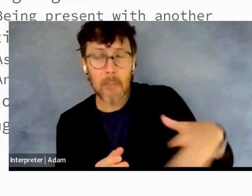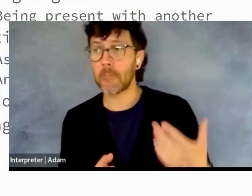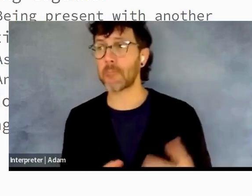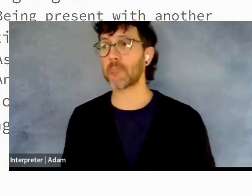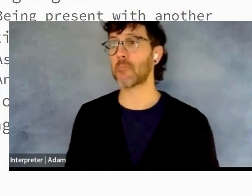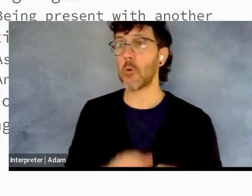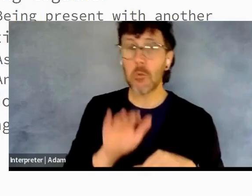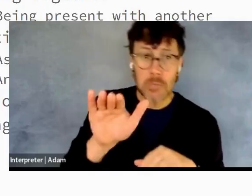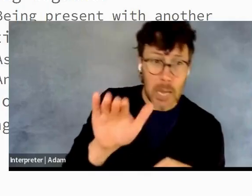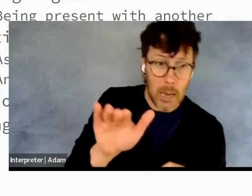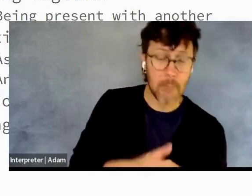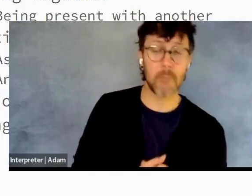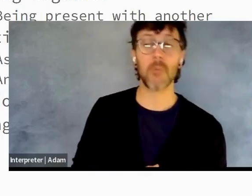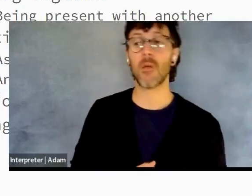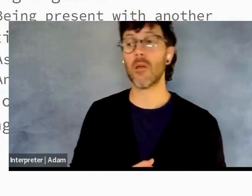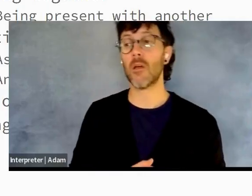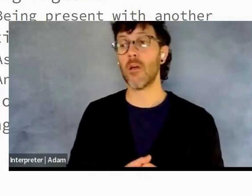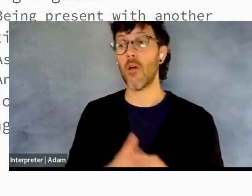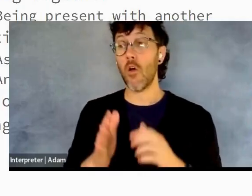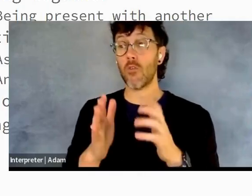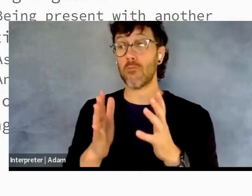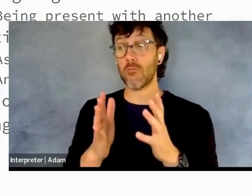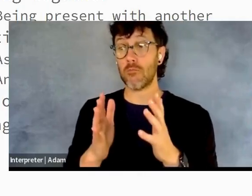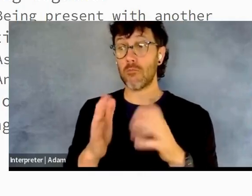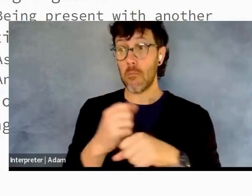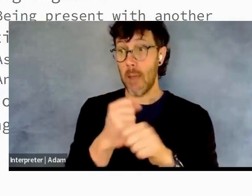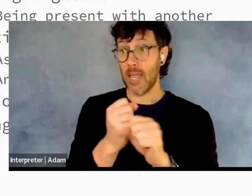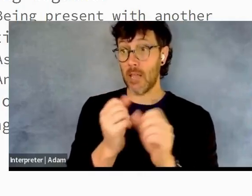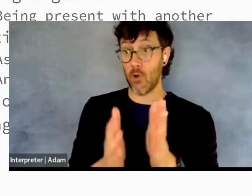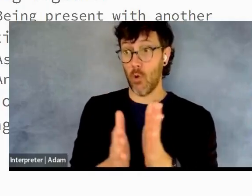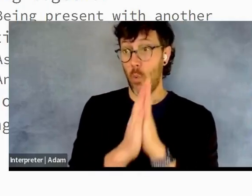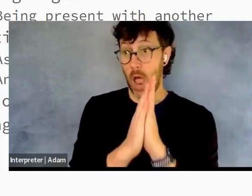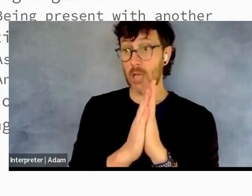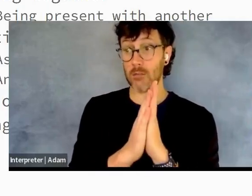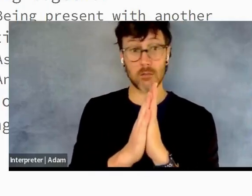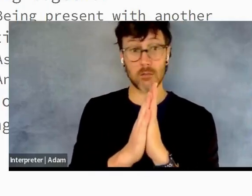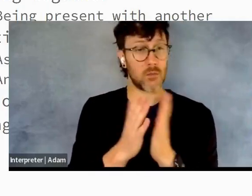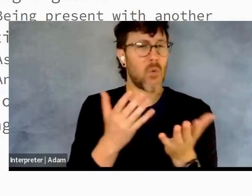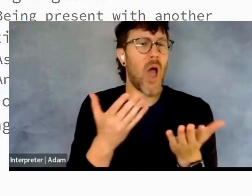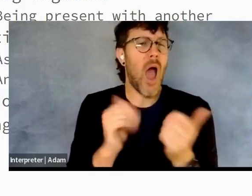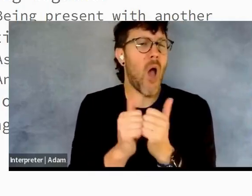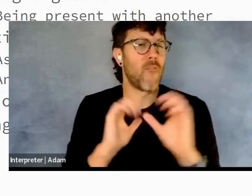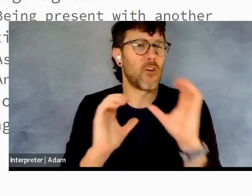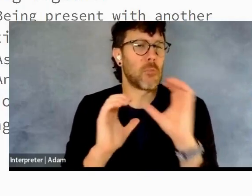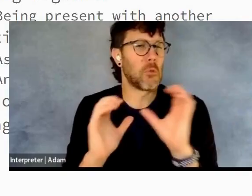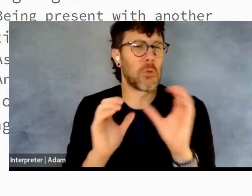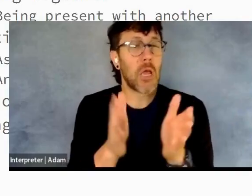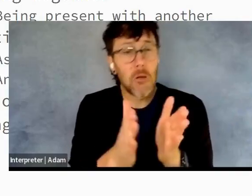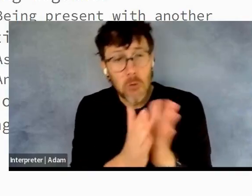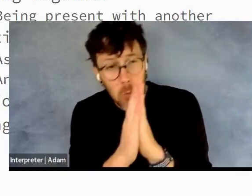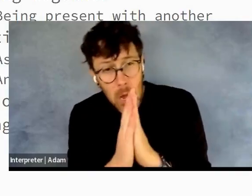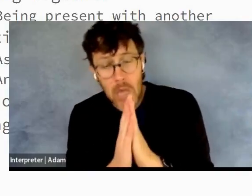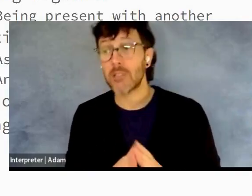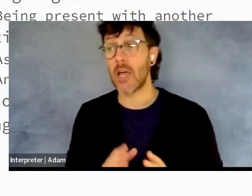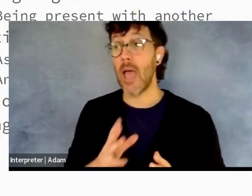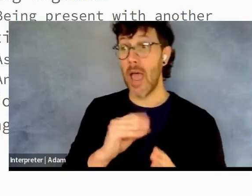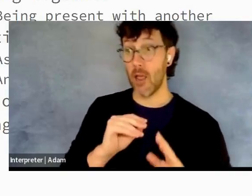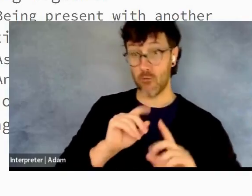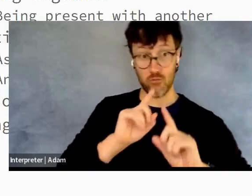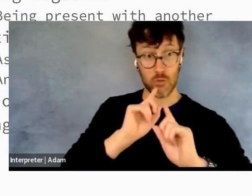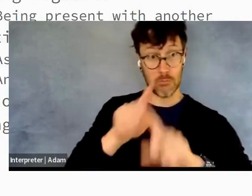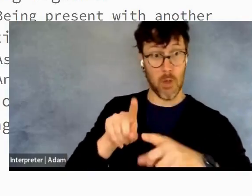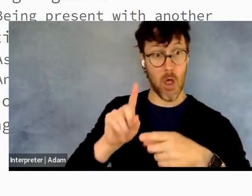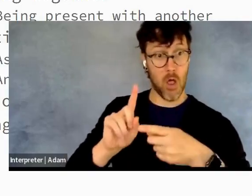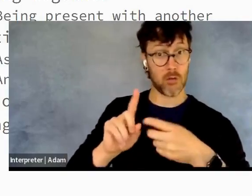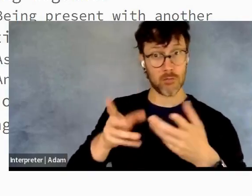mode of communication that they use, and then also responding to a request. So if you're playing a game that involves dice or something like that, having